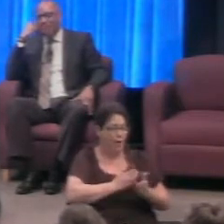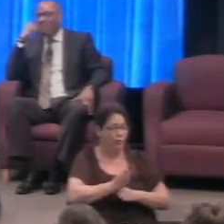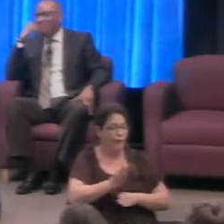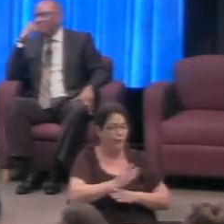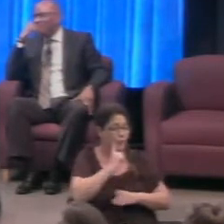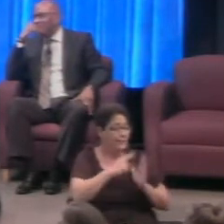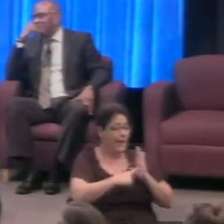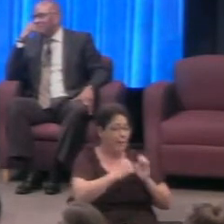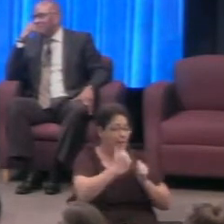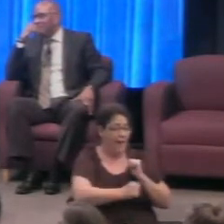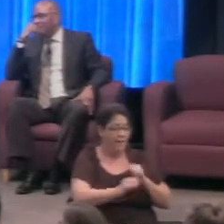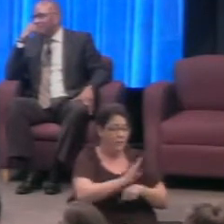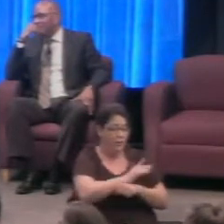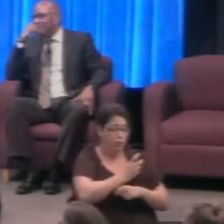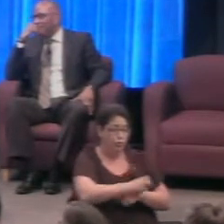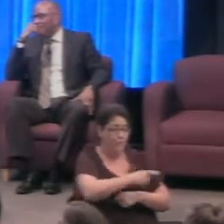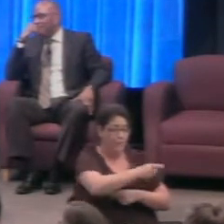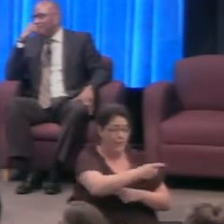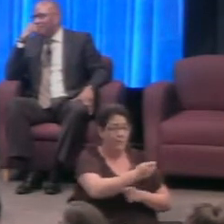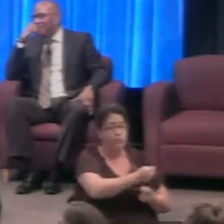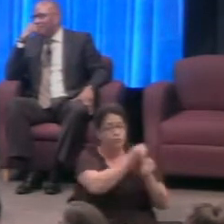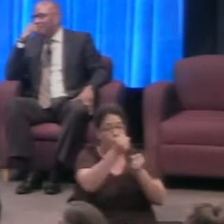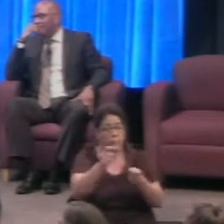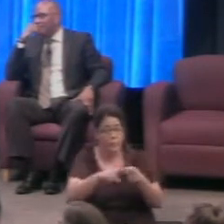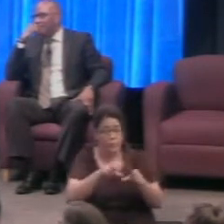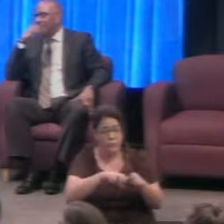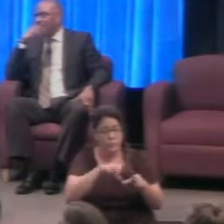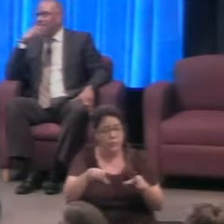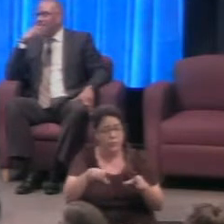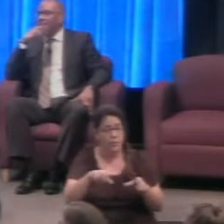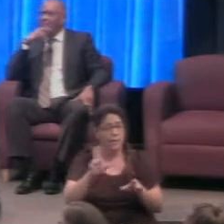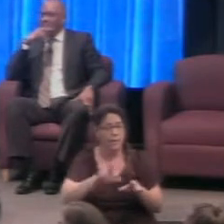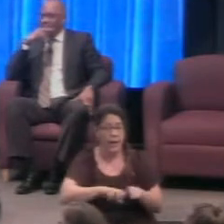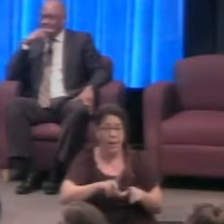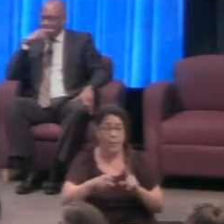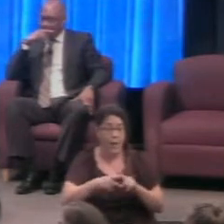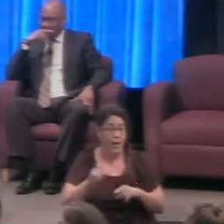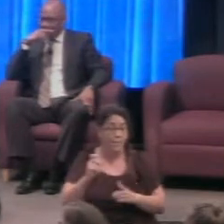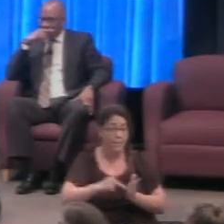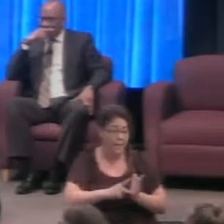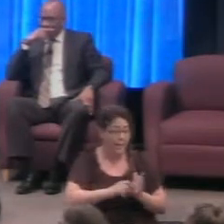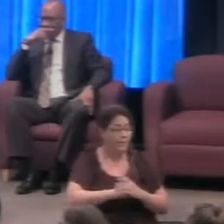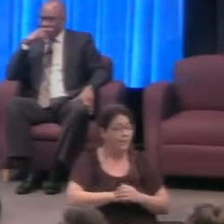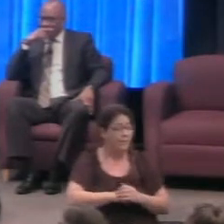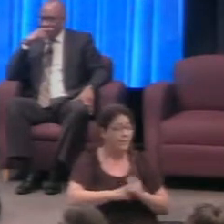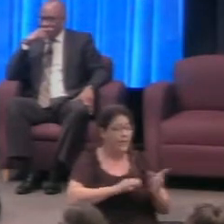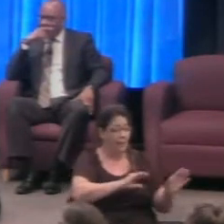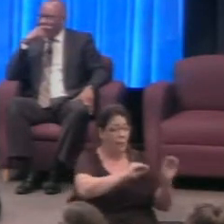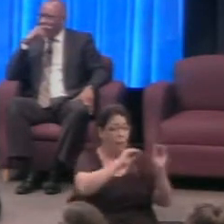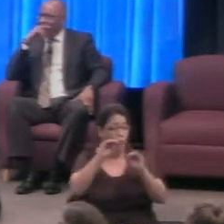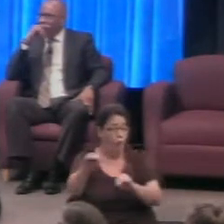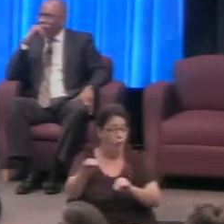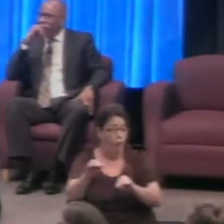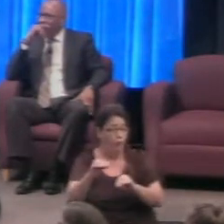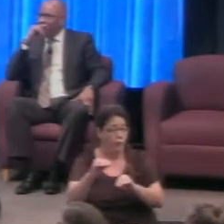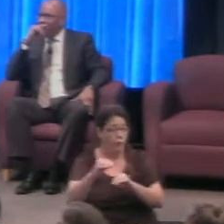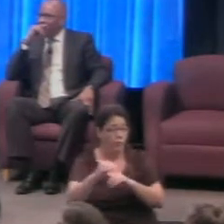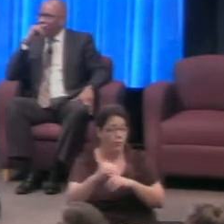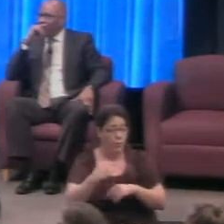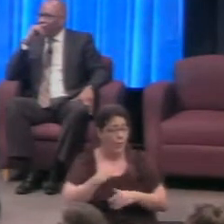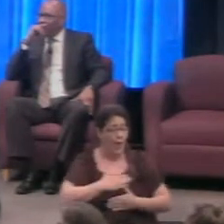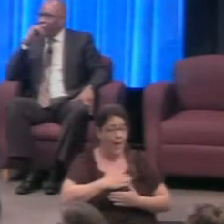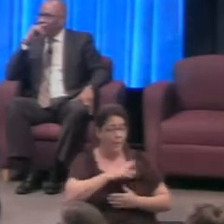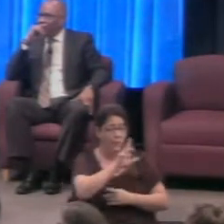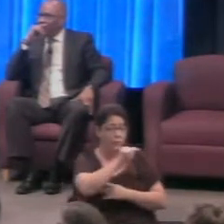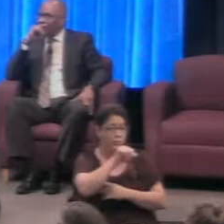example, every business trip, David drove me to the airport and picks me up when I return home. You moved across the country, even though we were happy in